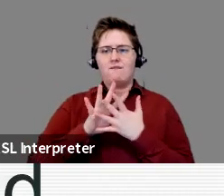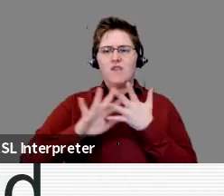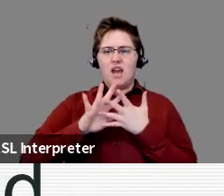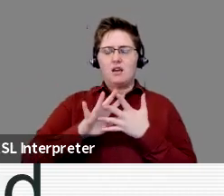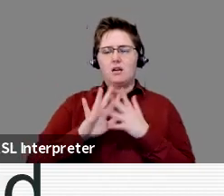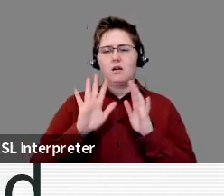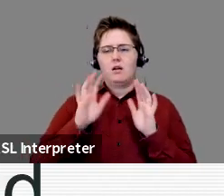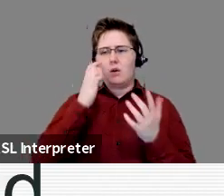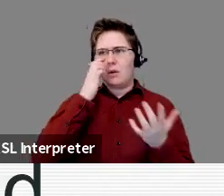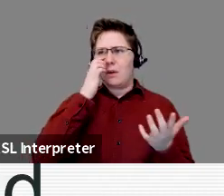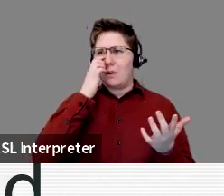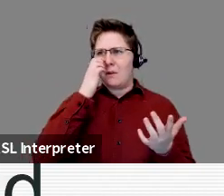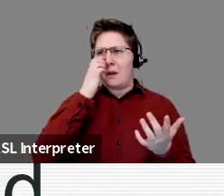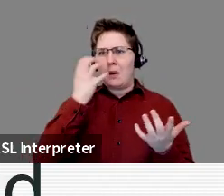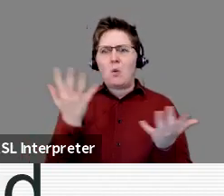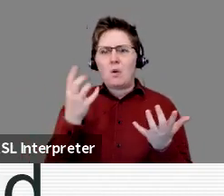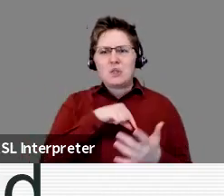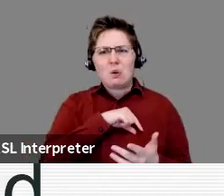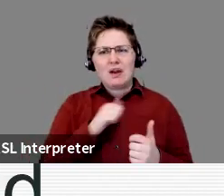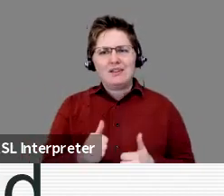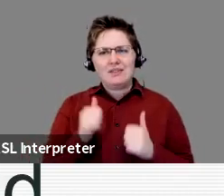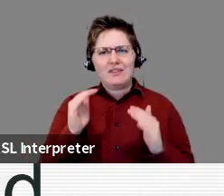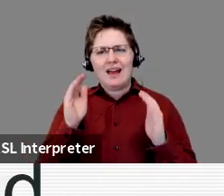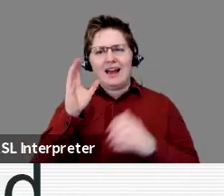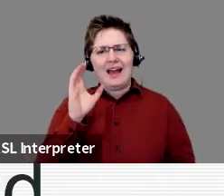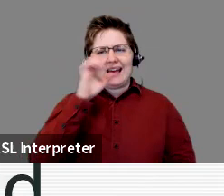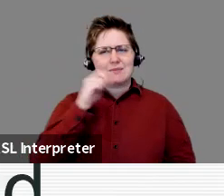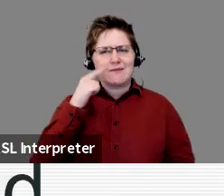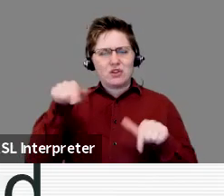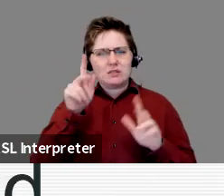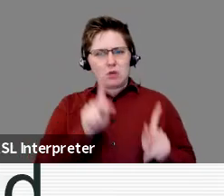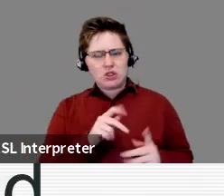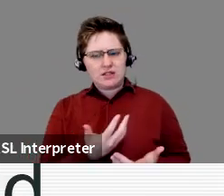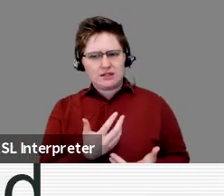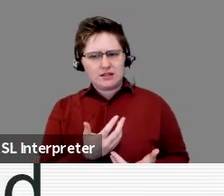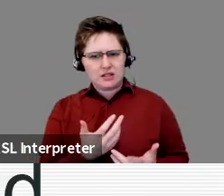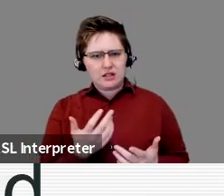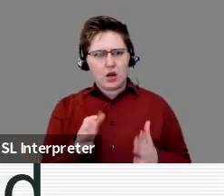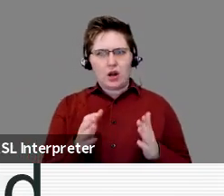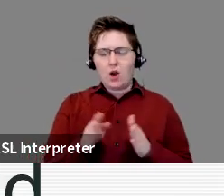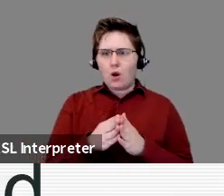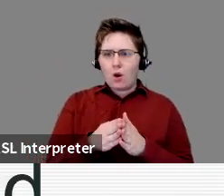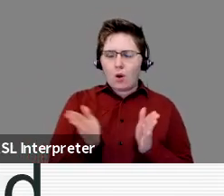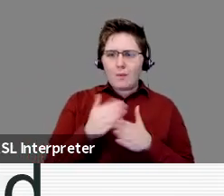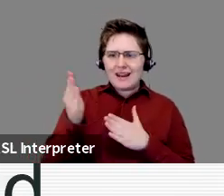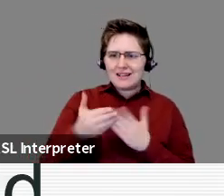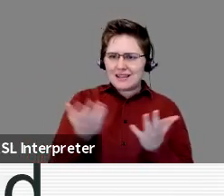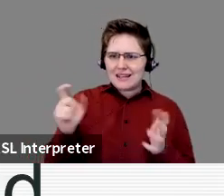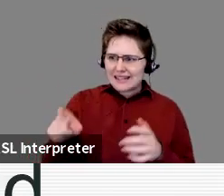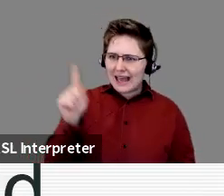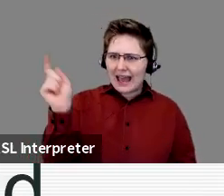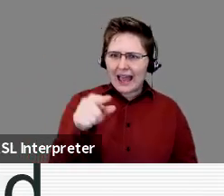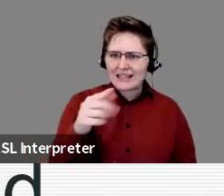you know, what's the quality of life estimate for this person, right? And what an open-ended thing to have to ask